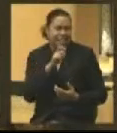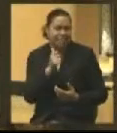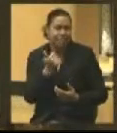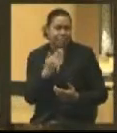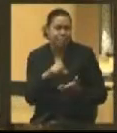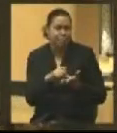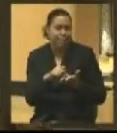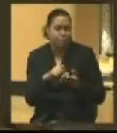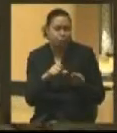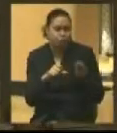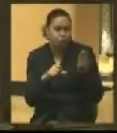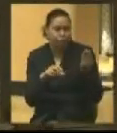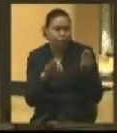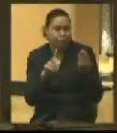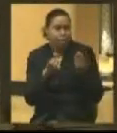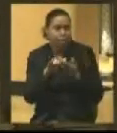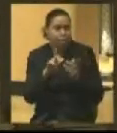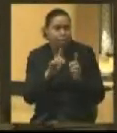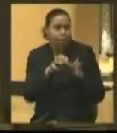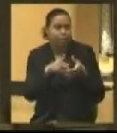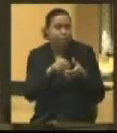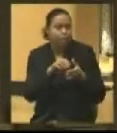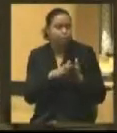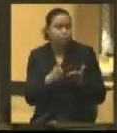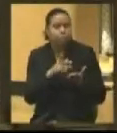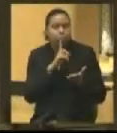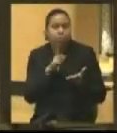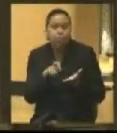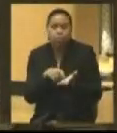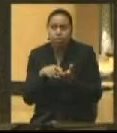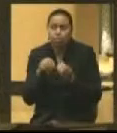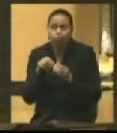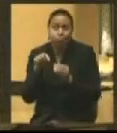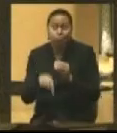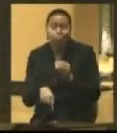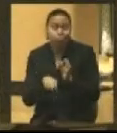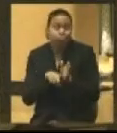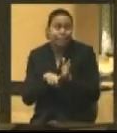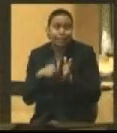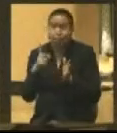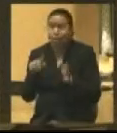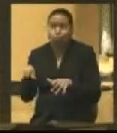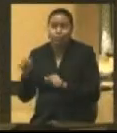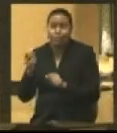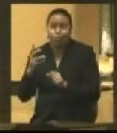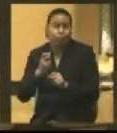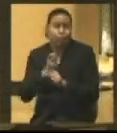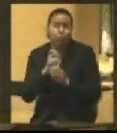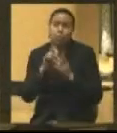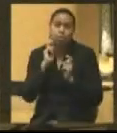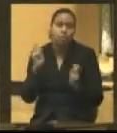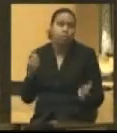pages about those people in the book, and it needs somebody to spend several years. It's a gigantic